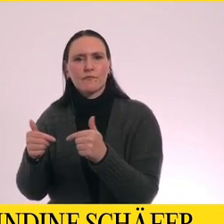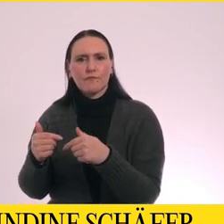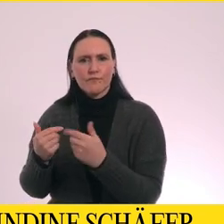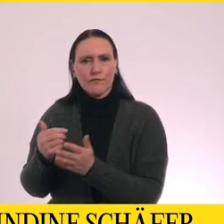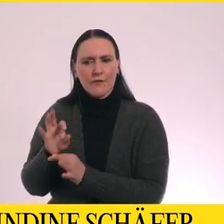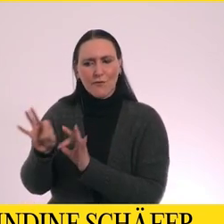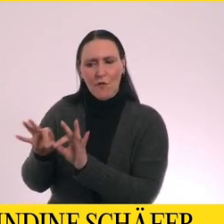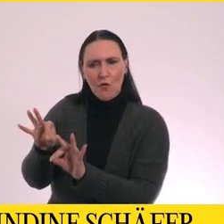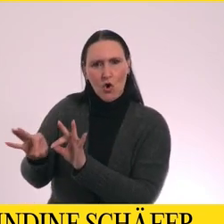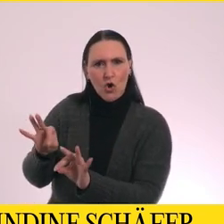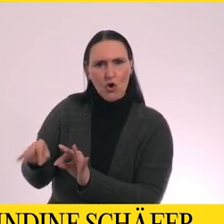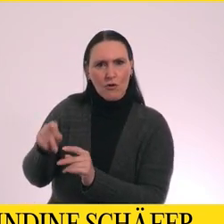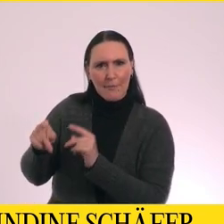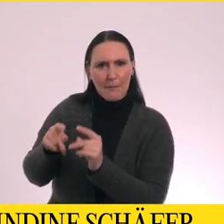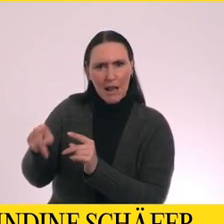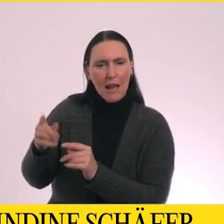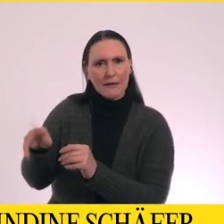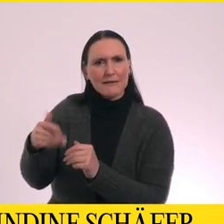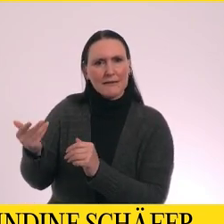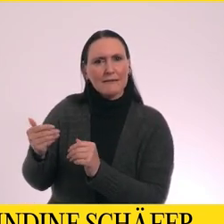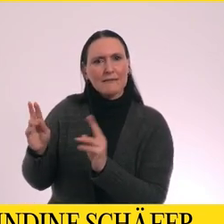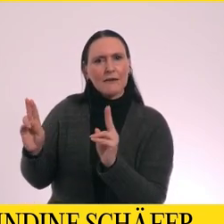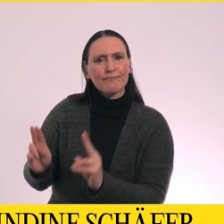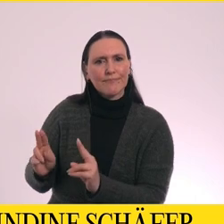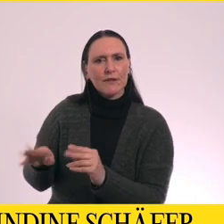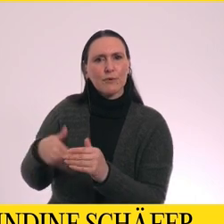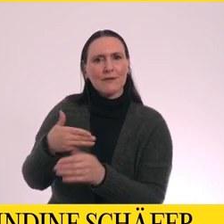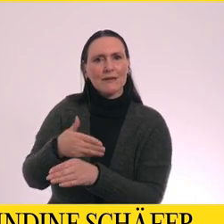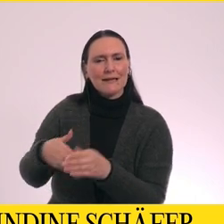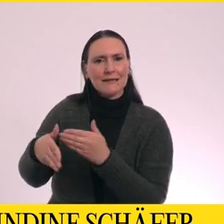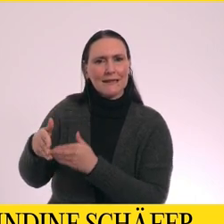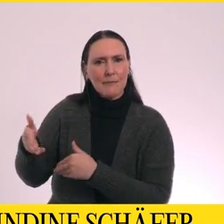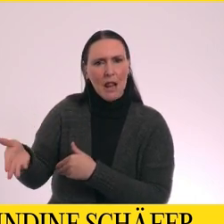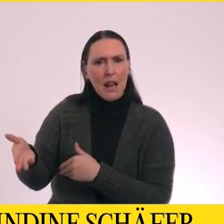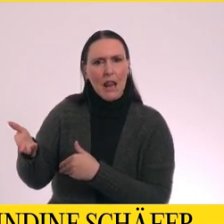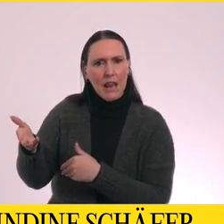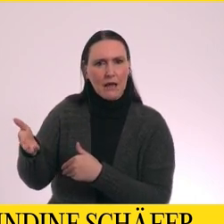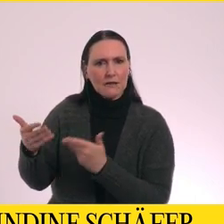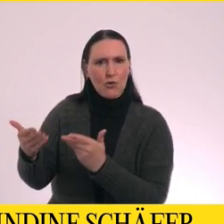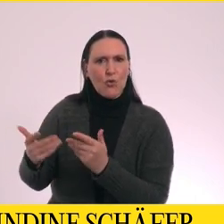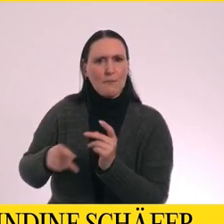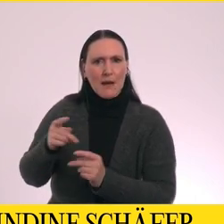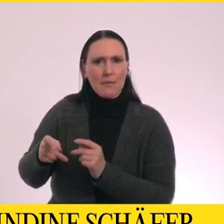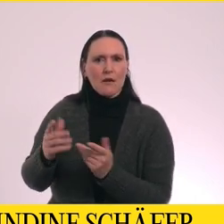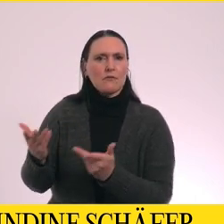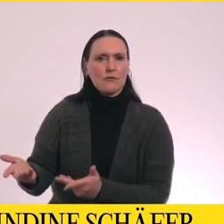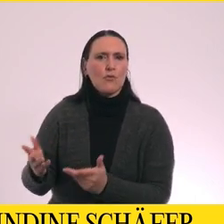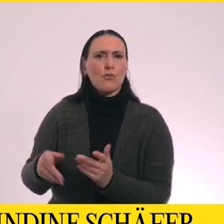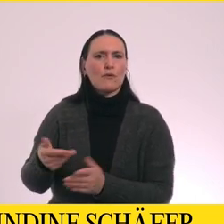Artworks has evolved over the last, Project Artworks has evolved over the last 20 years, and we'll be talking quite a lot more about